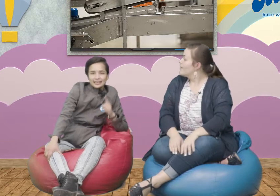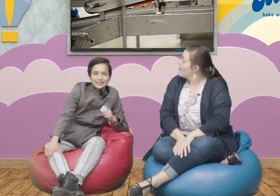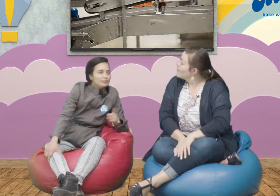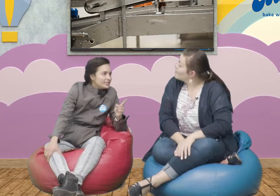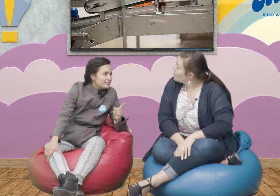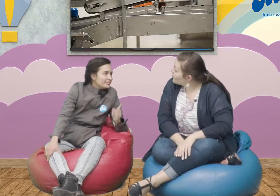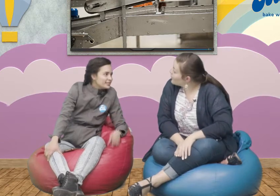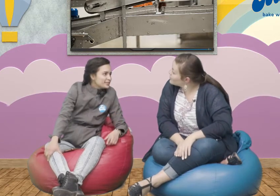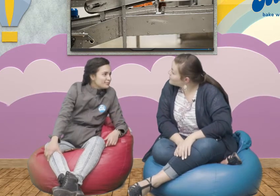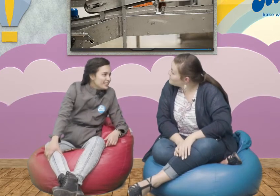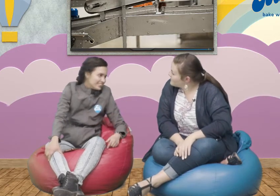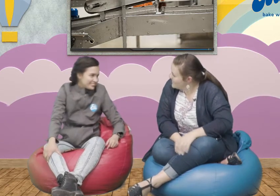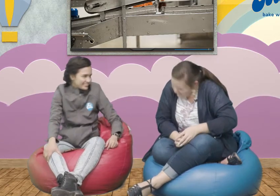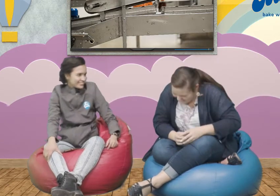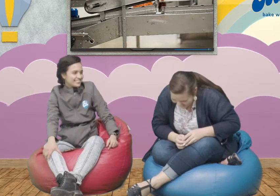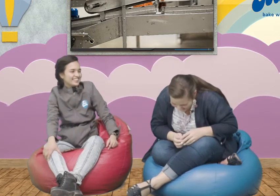I accepted you did the not feat. Lost.